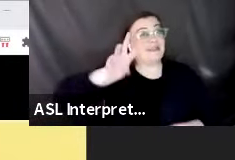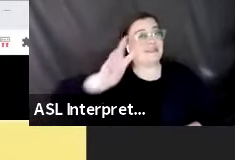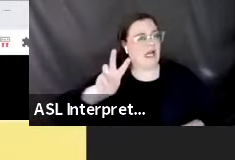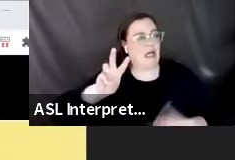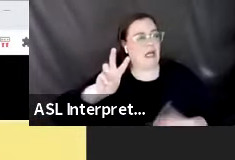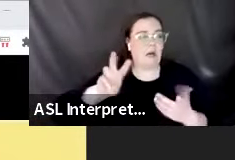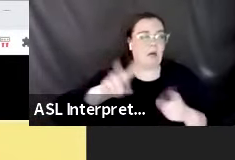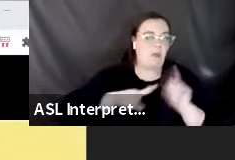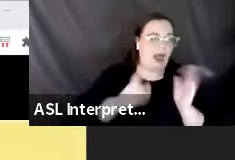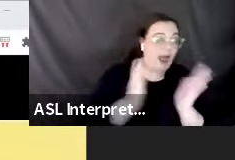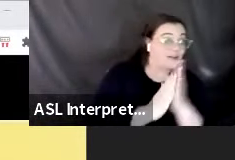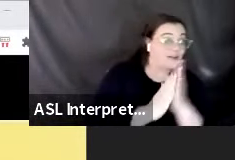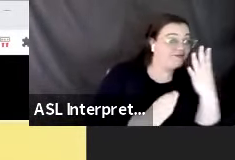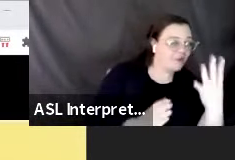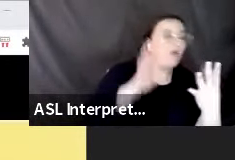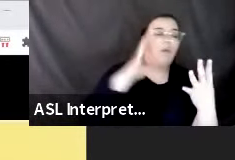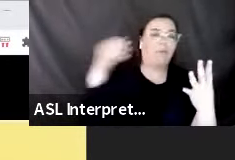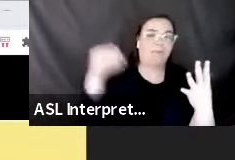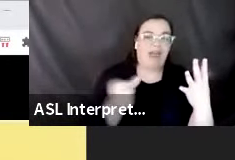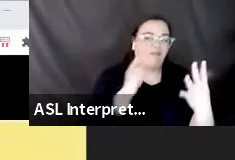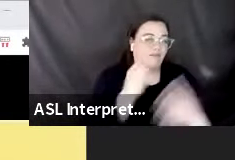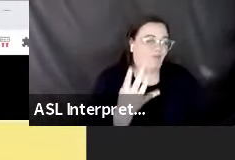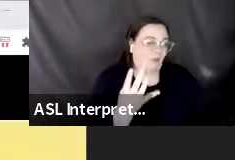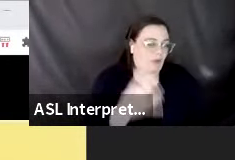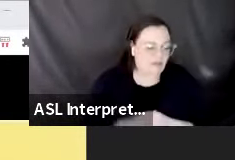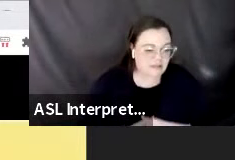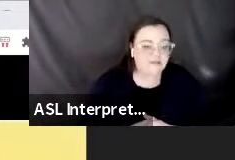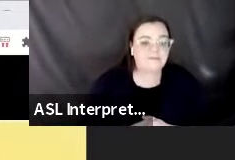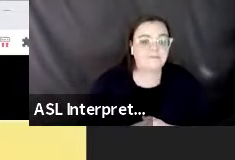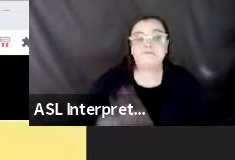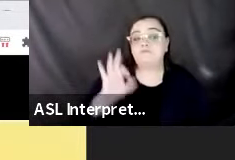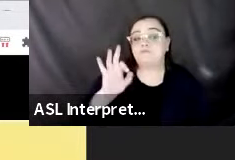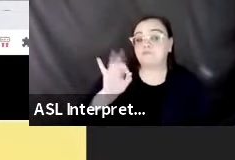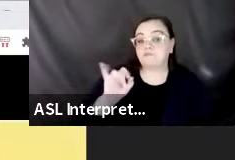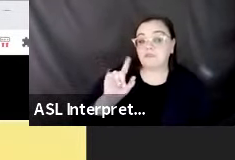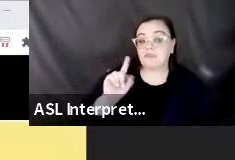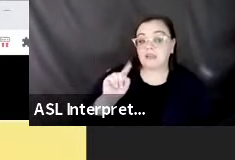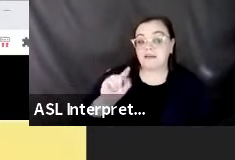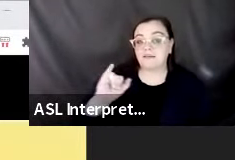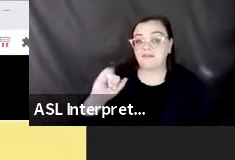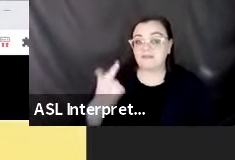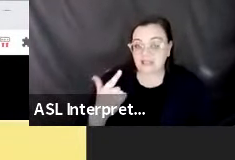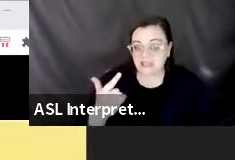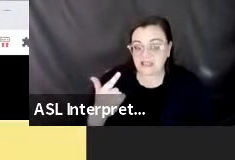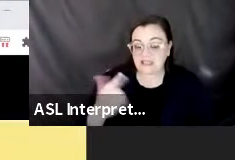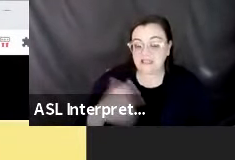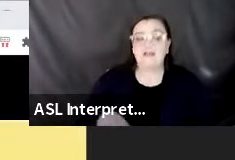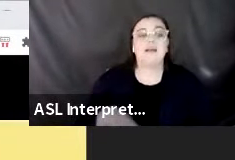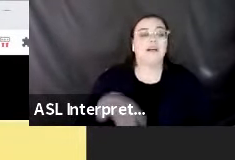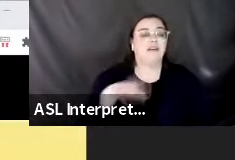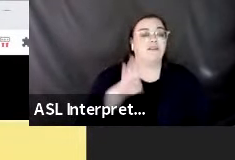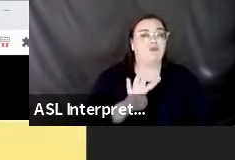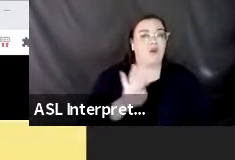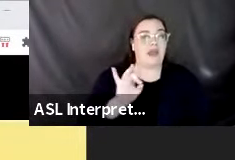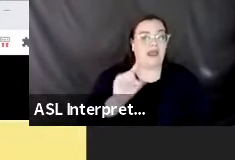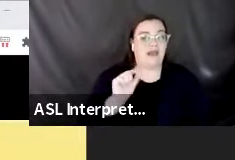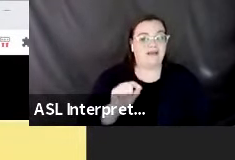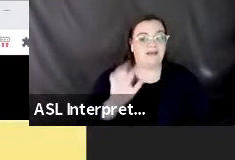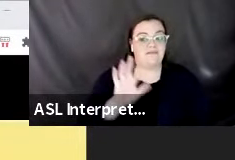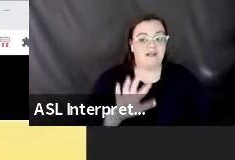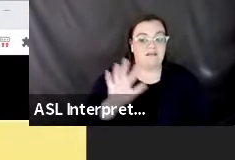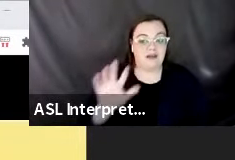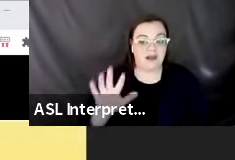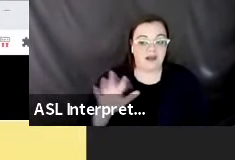The fittings is also the 1-hour fitting fee for extras is $48.55, and that applies for the